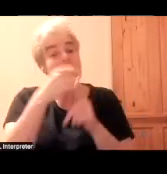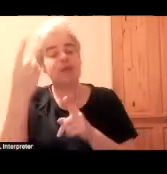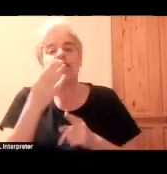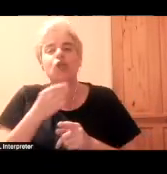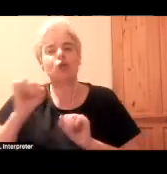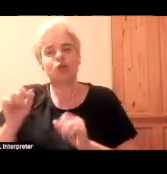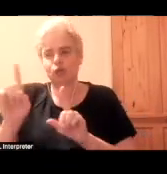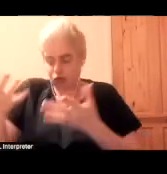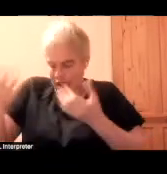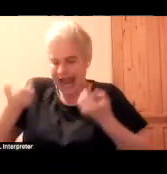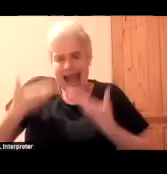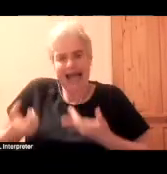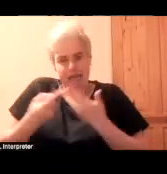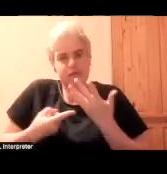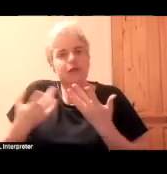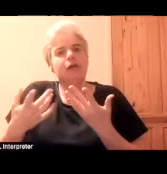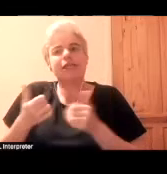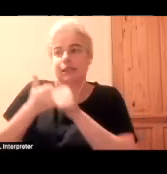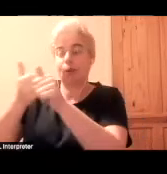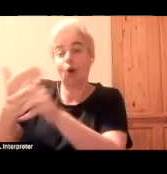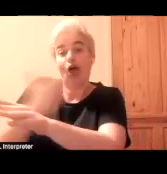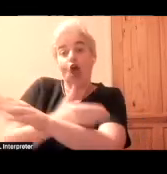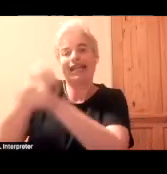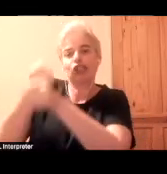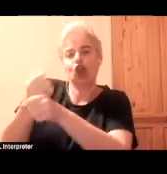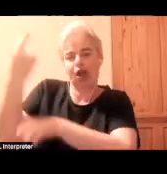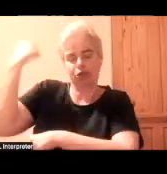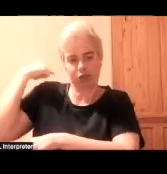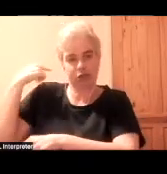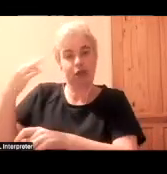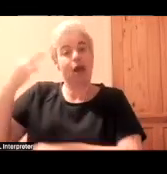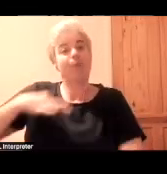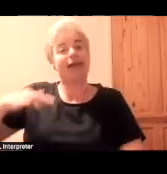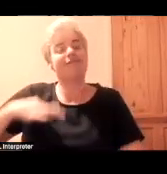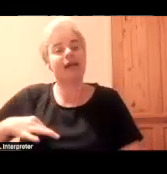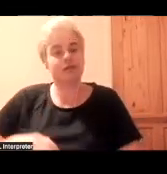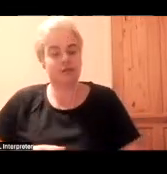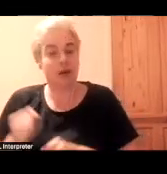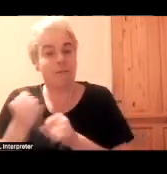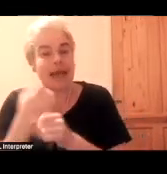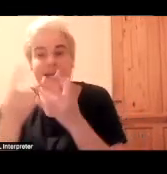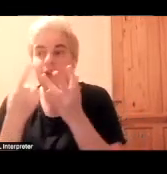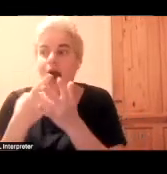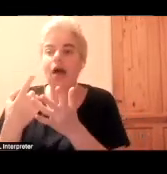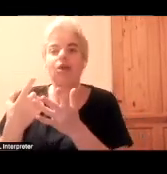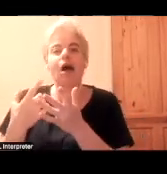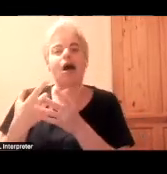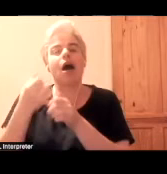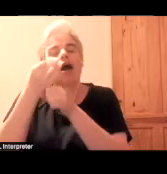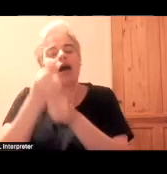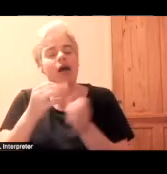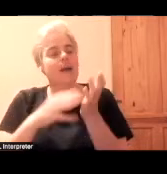she had to support the early church, her benefaction making other ministry